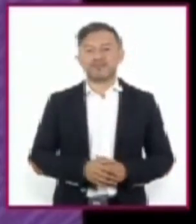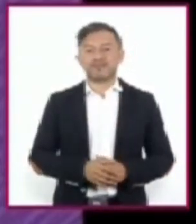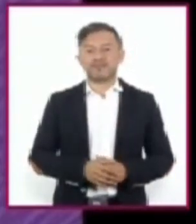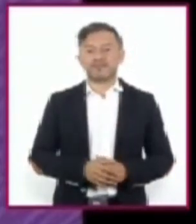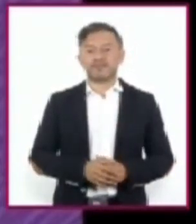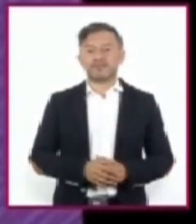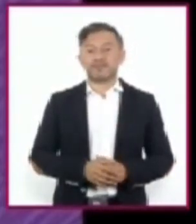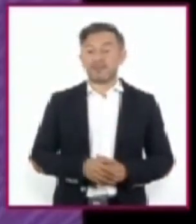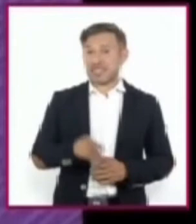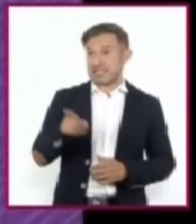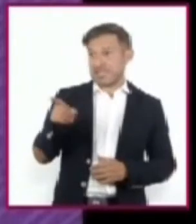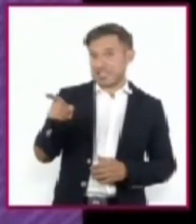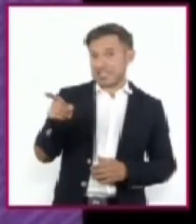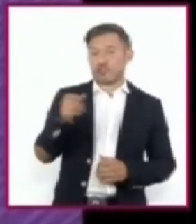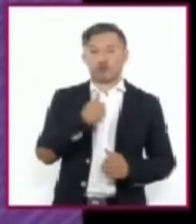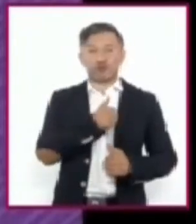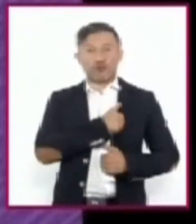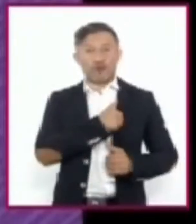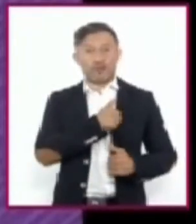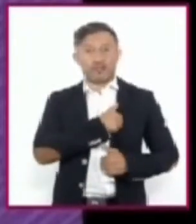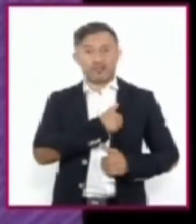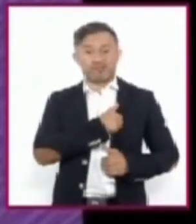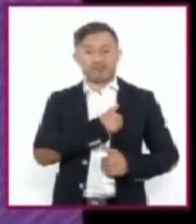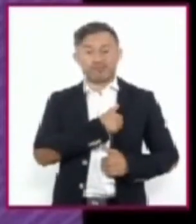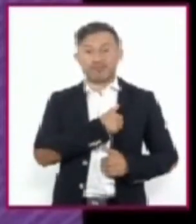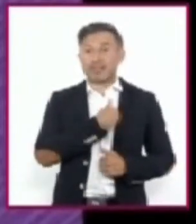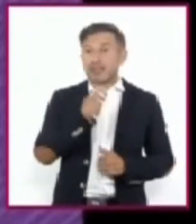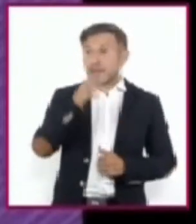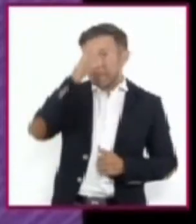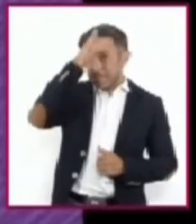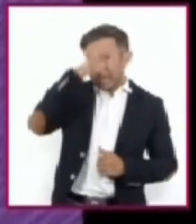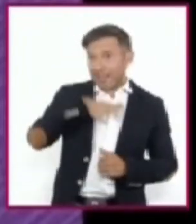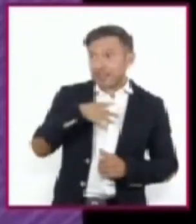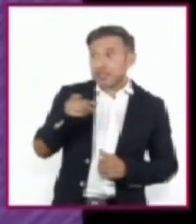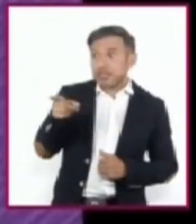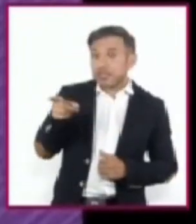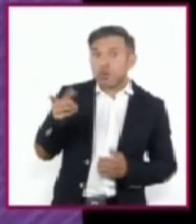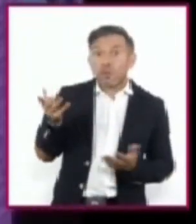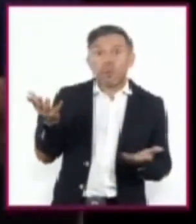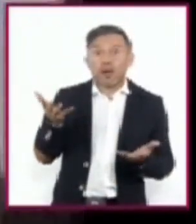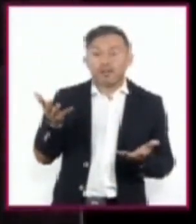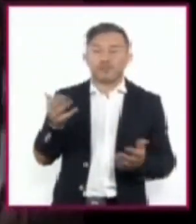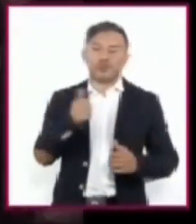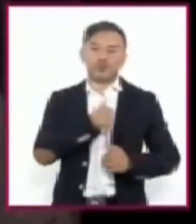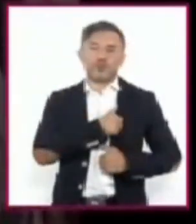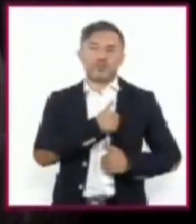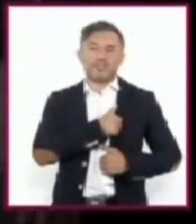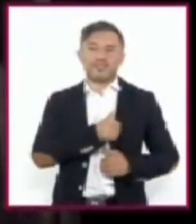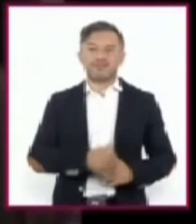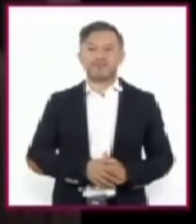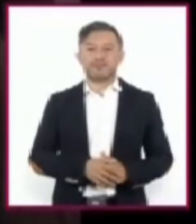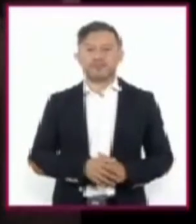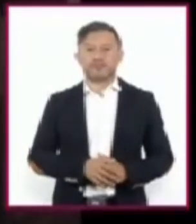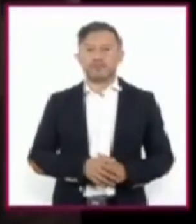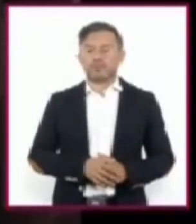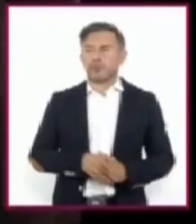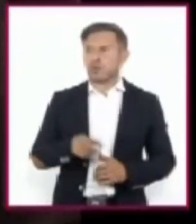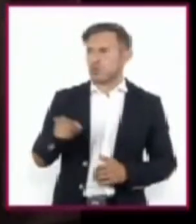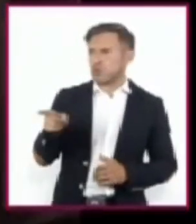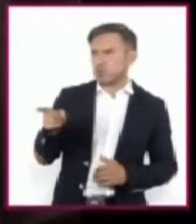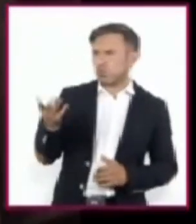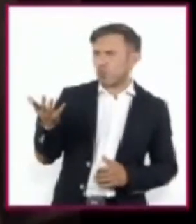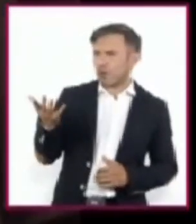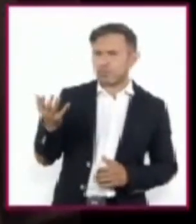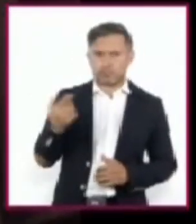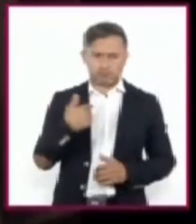He's a soldier. He's a soldier. Who are you? Well, I'm Robbie